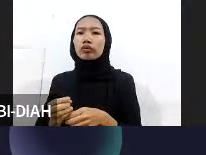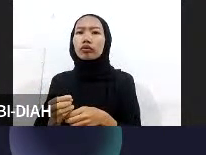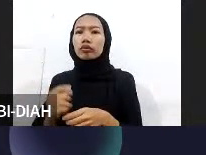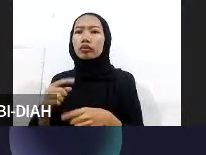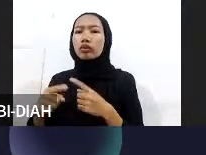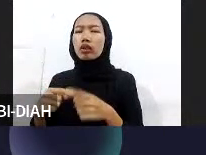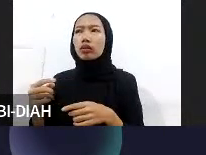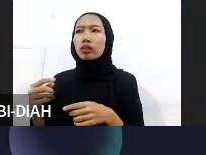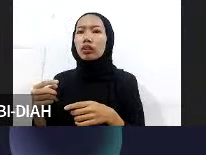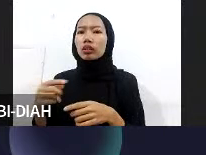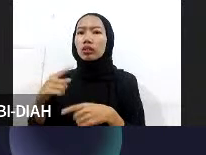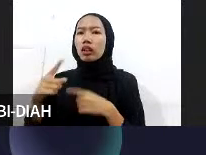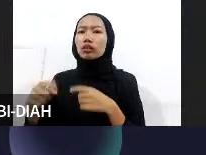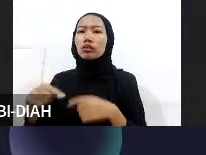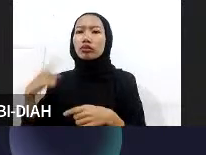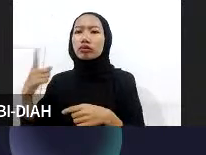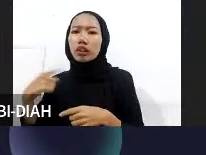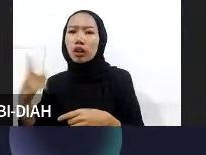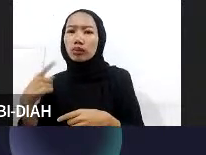the value.